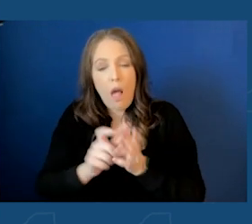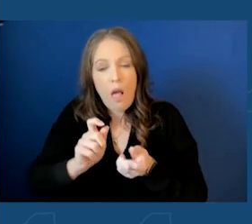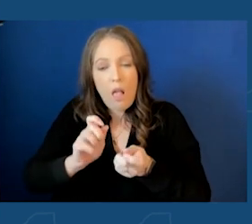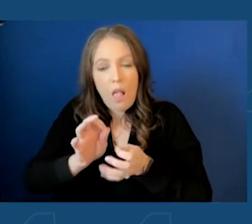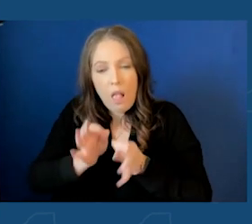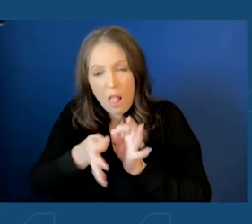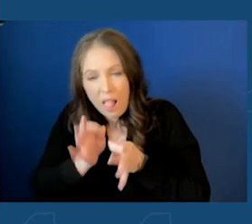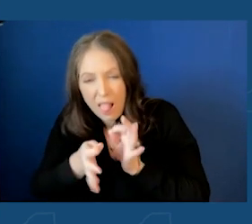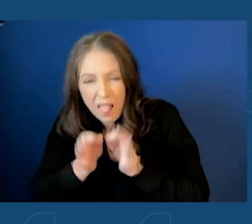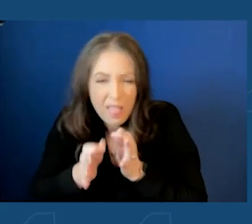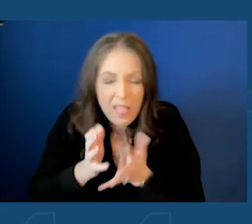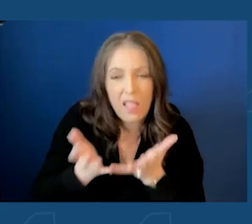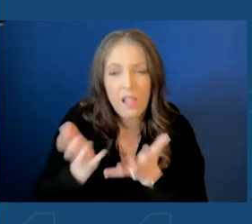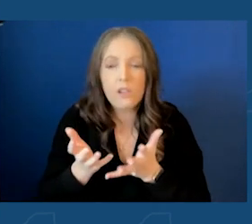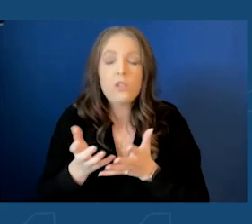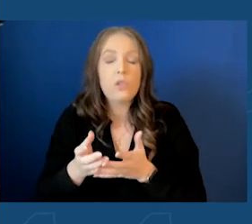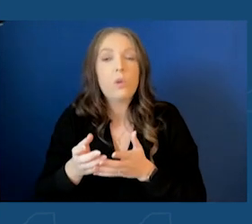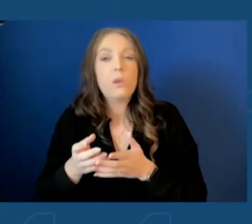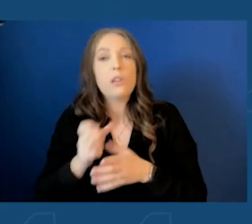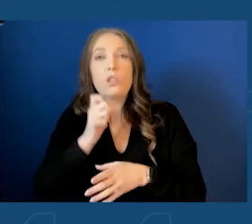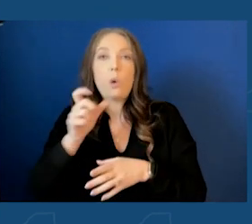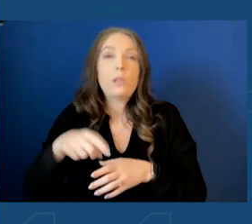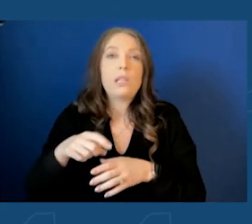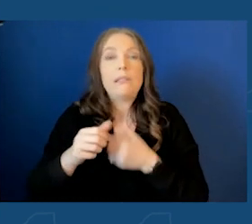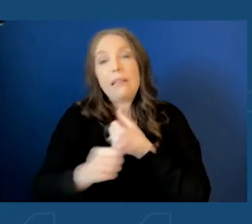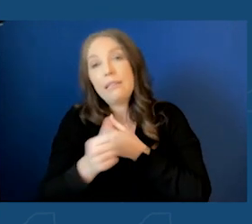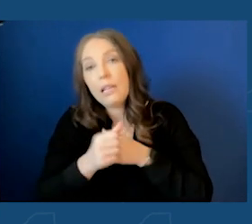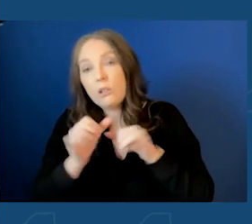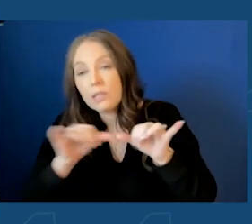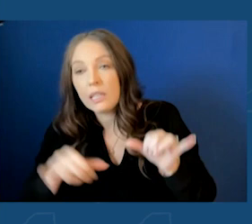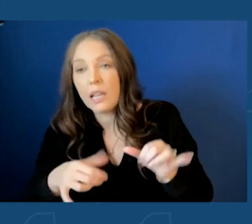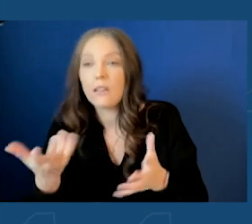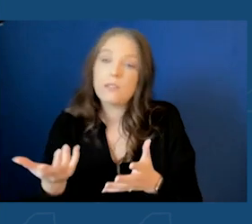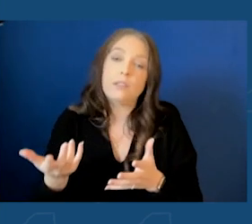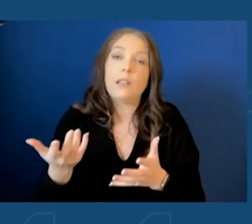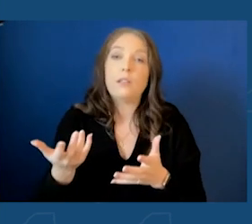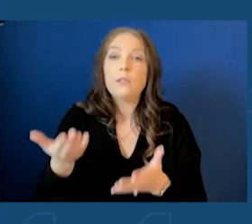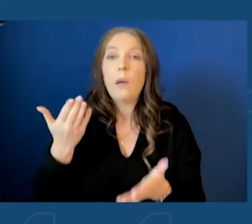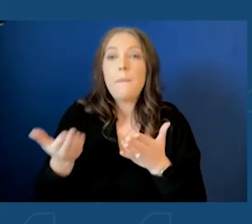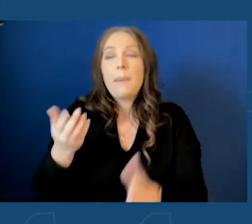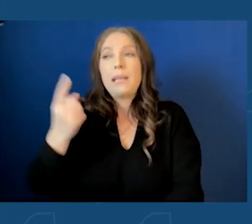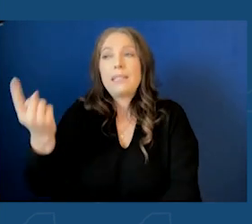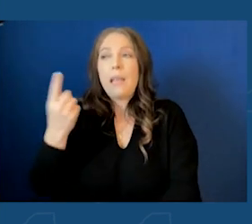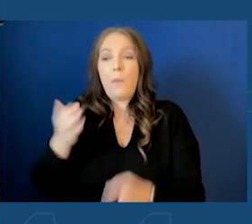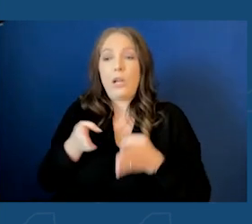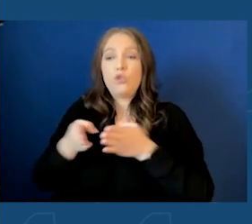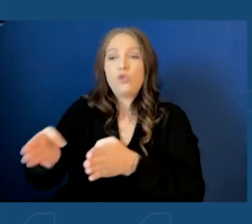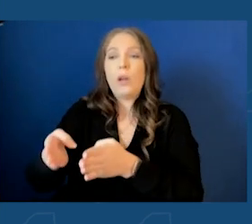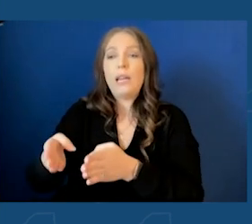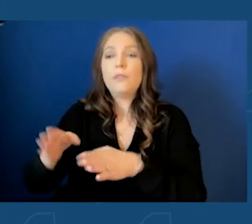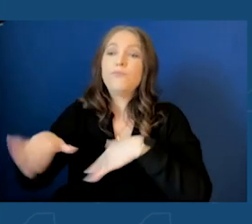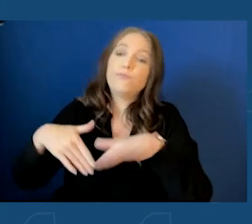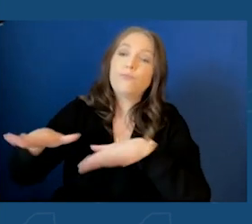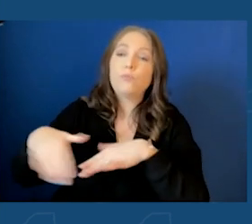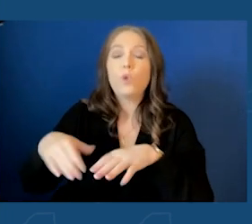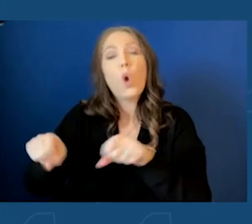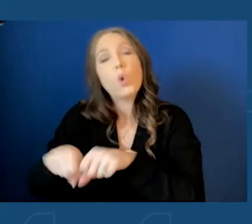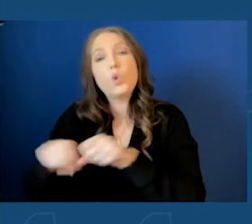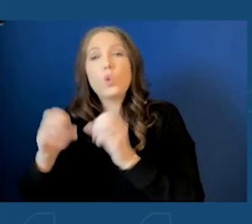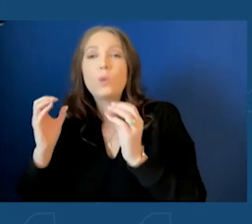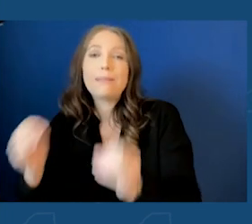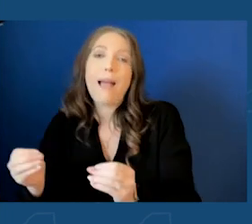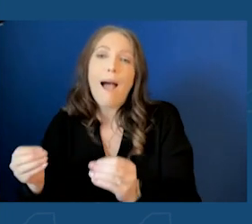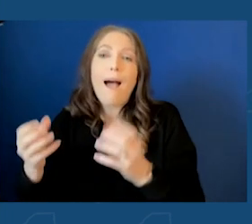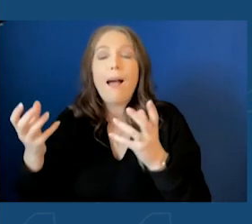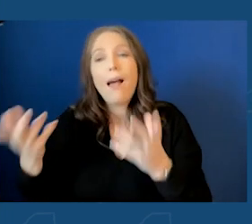be imminent. If someone's out in the street without shoes, they might be at risk of harming themselves. It doesn't necessarily have to mean that they're about to do something criminal.